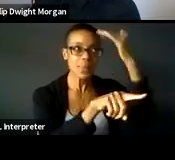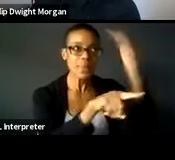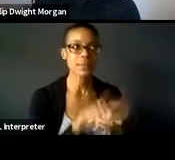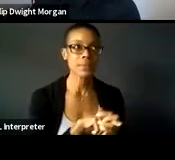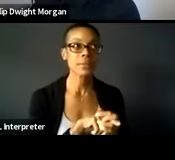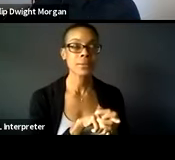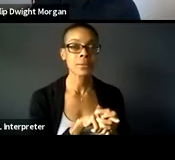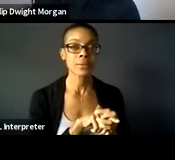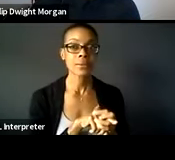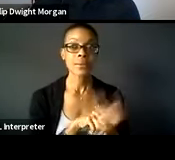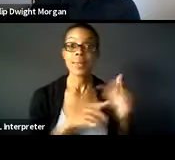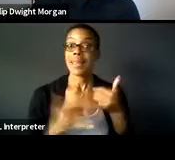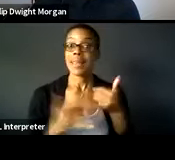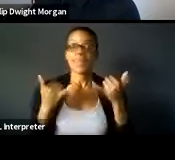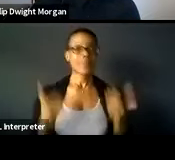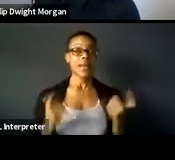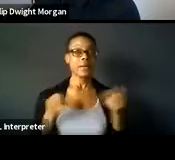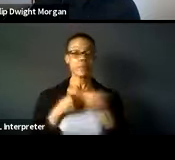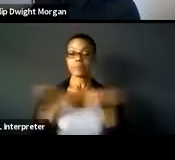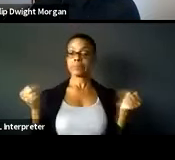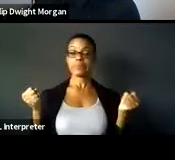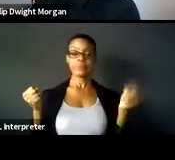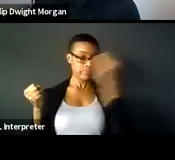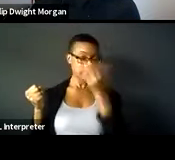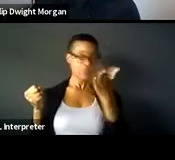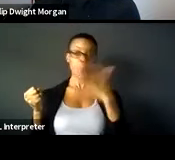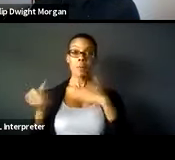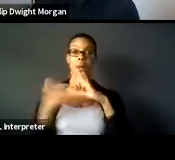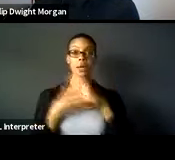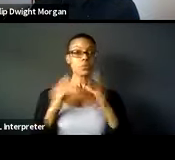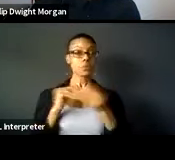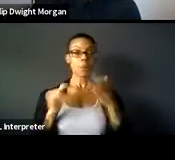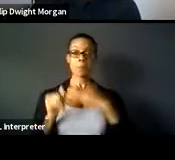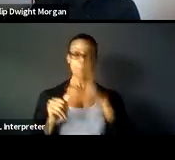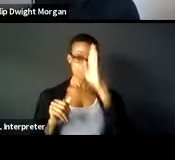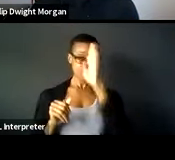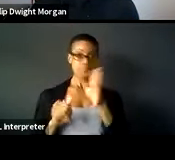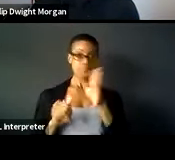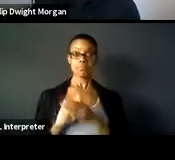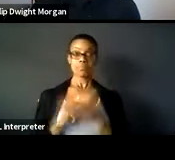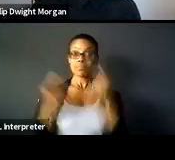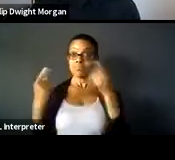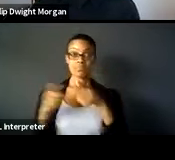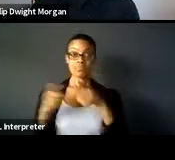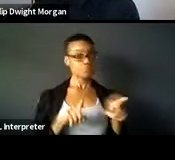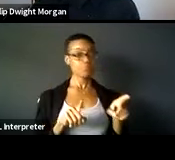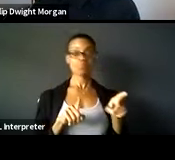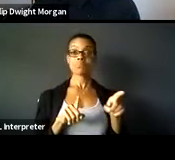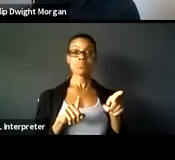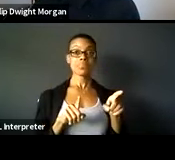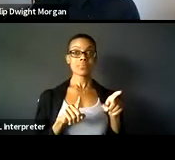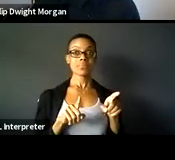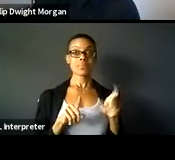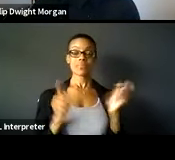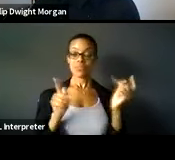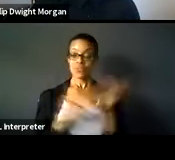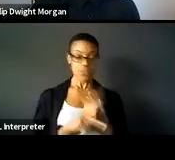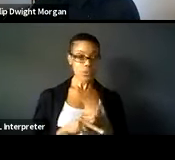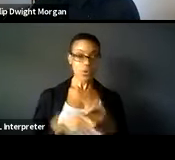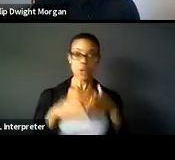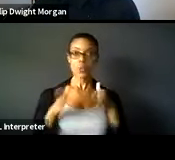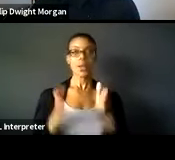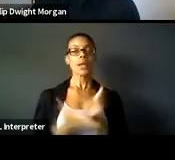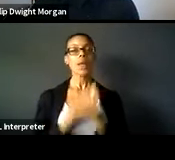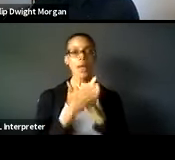is just to tell my truth, to tell my story, to tell what has happened, and to find a way to help small